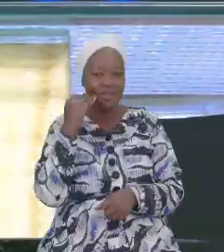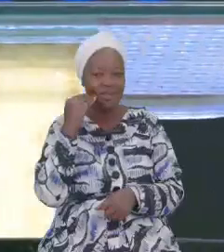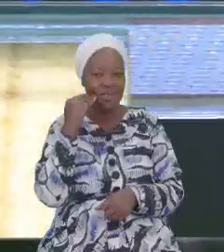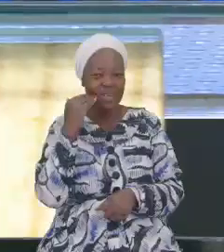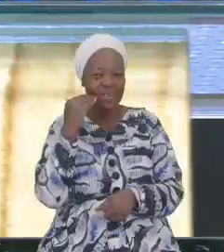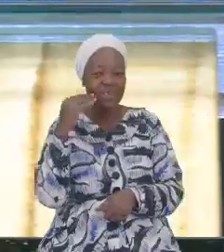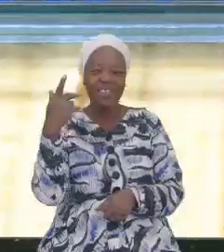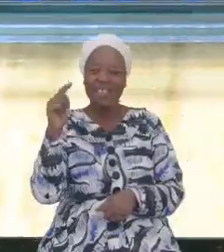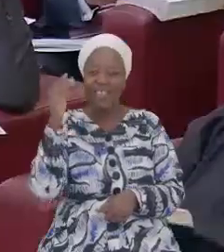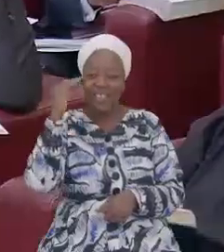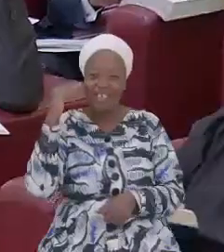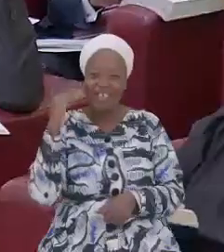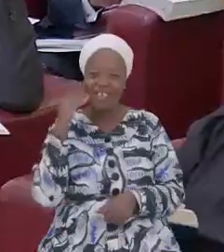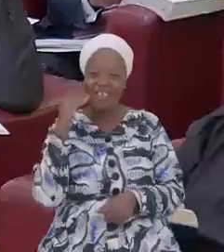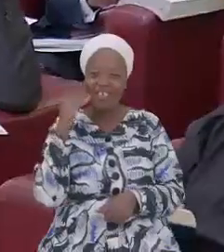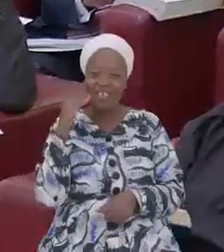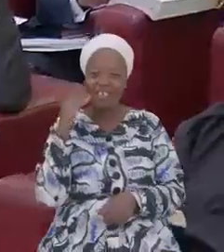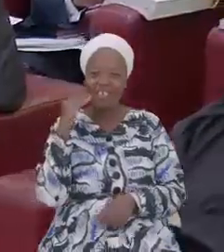the head,